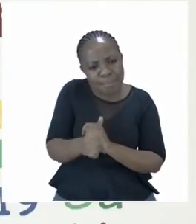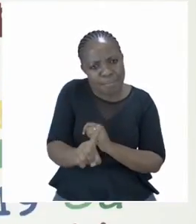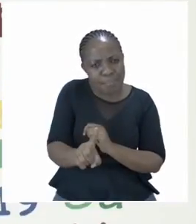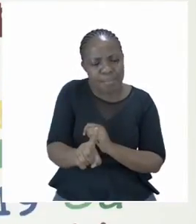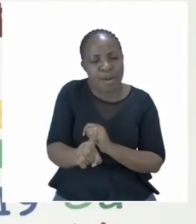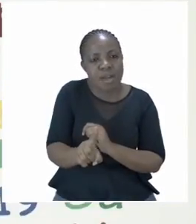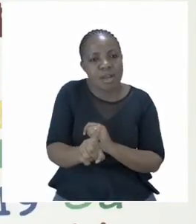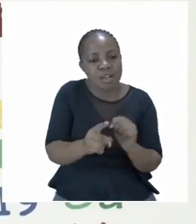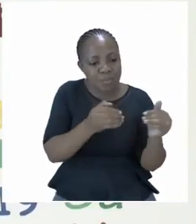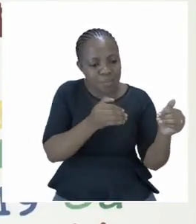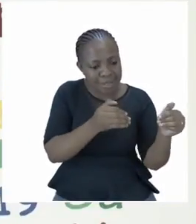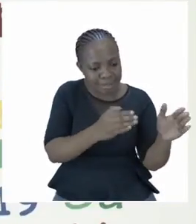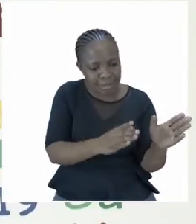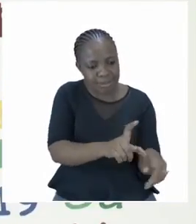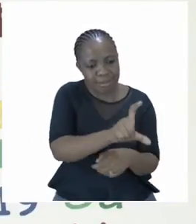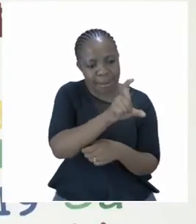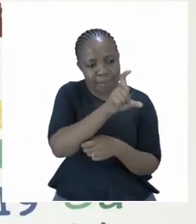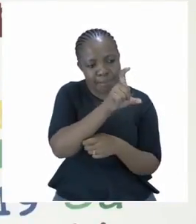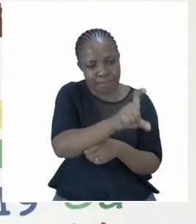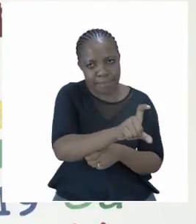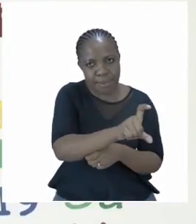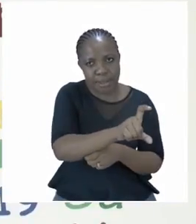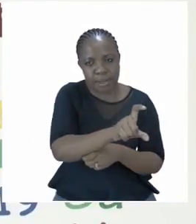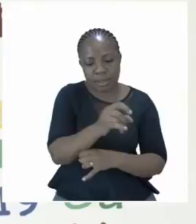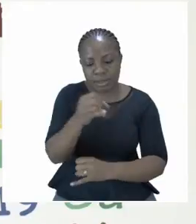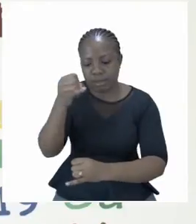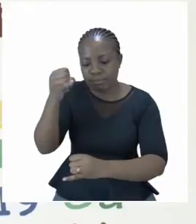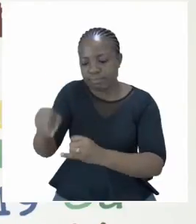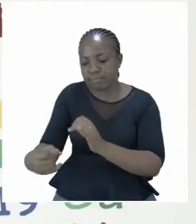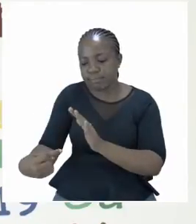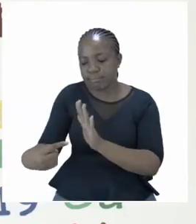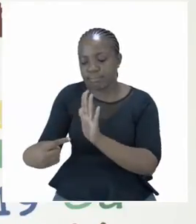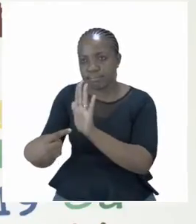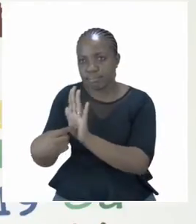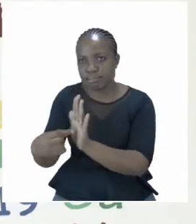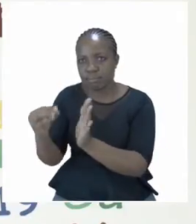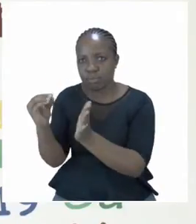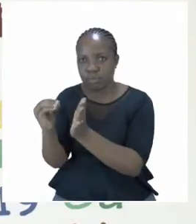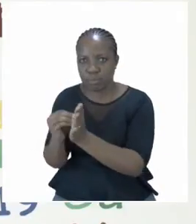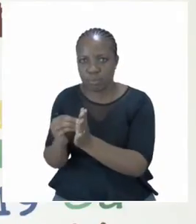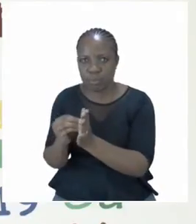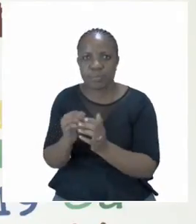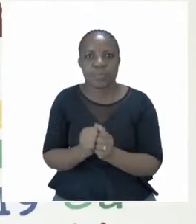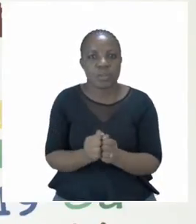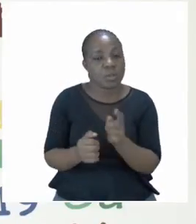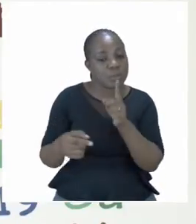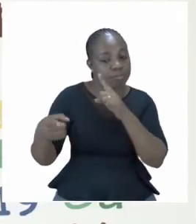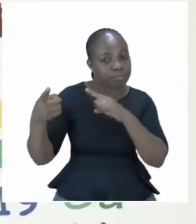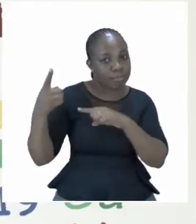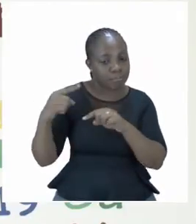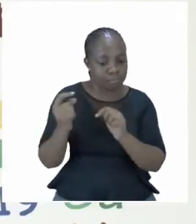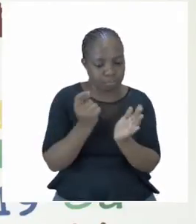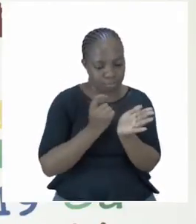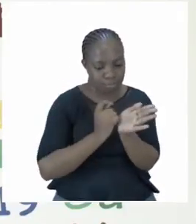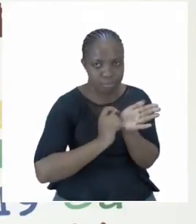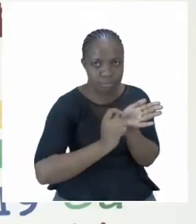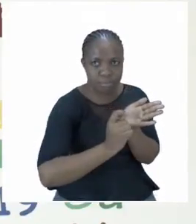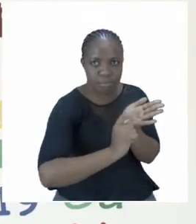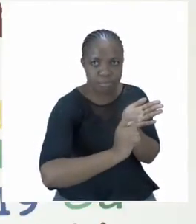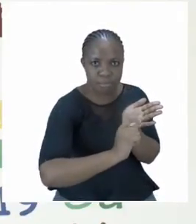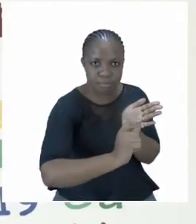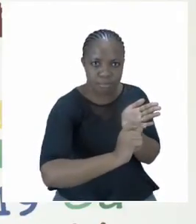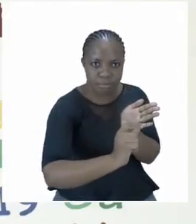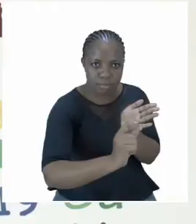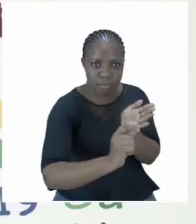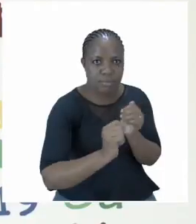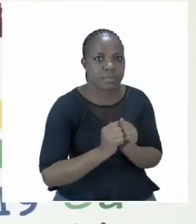in the park. But this time we are going to rewrite it on the line, and I'm going to put